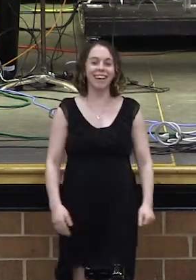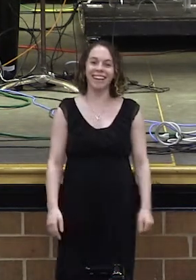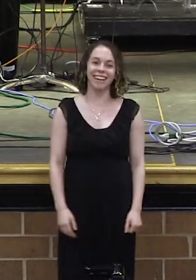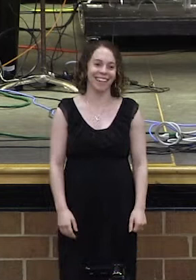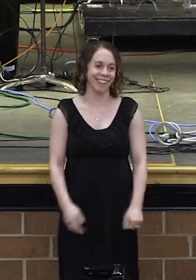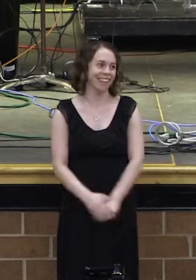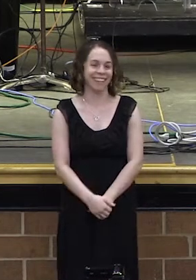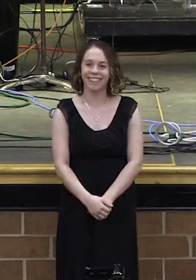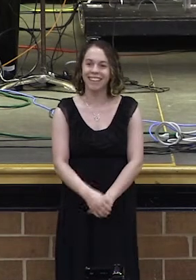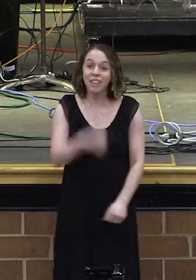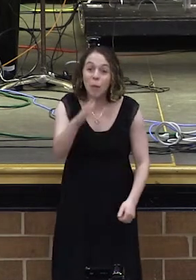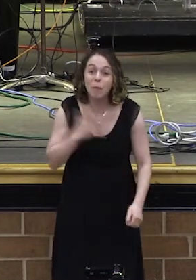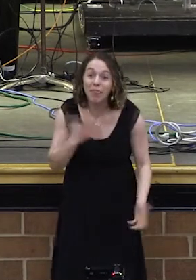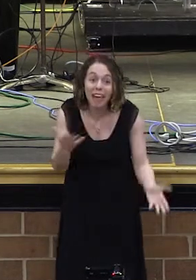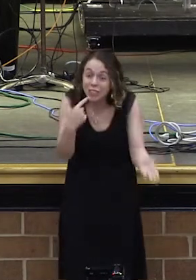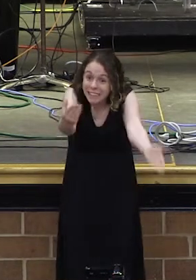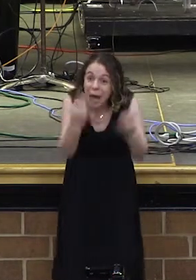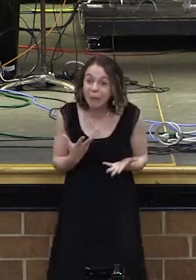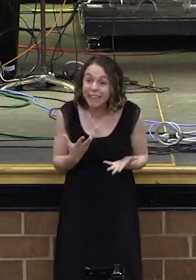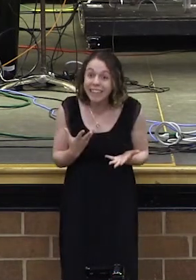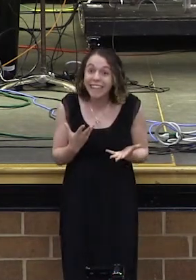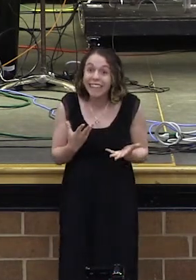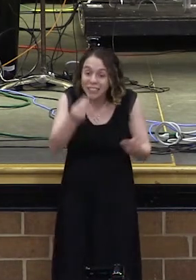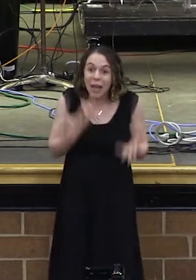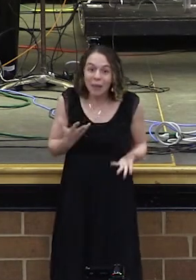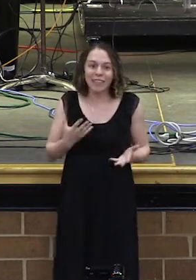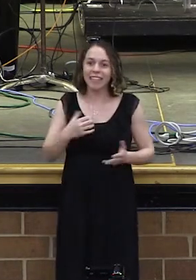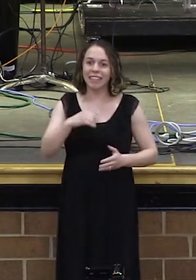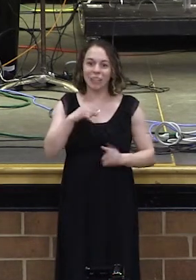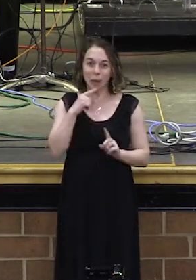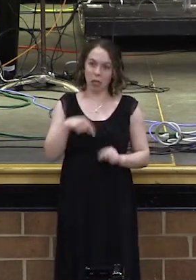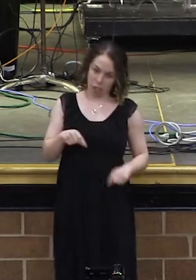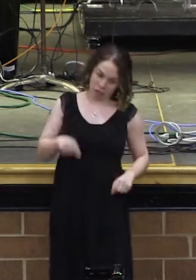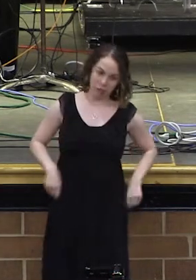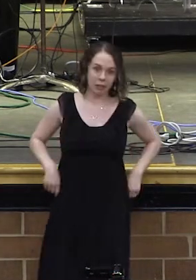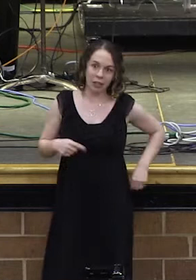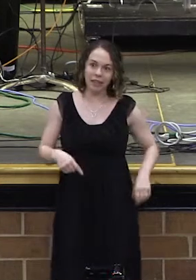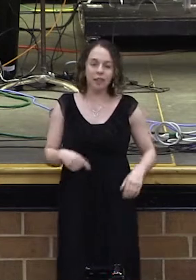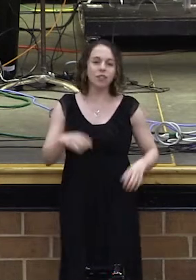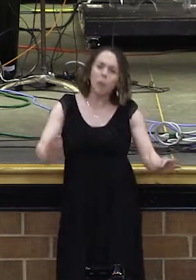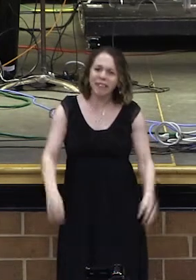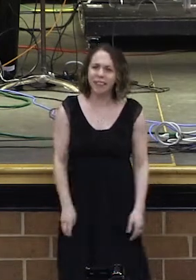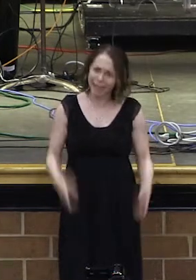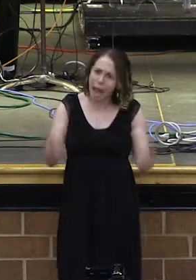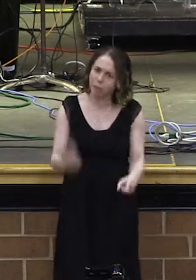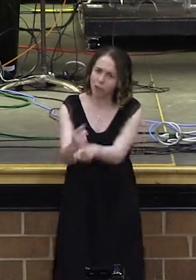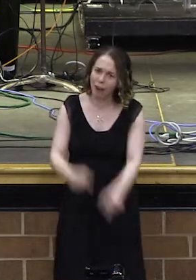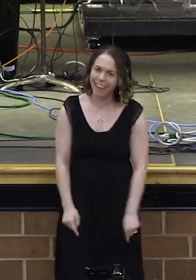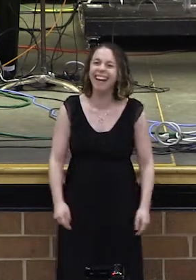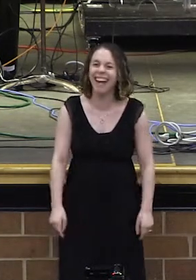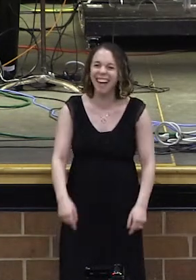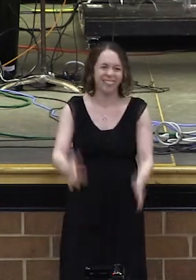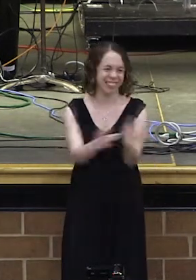up don't be polite about it it's not polite I just need to zip the things not a big deal that happen to everybody come on Jesus isn't